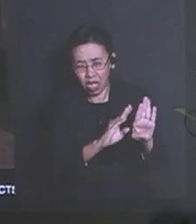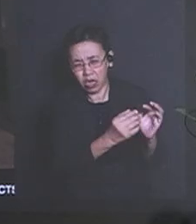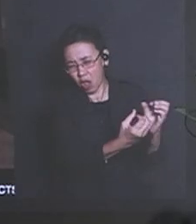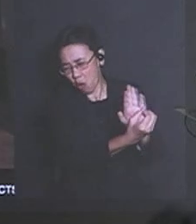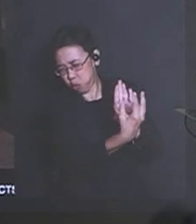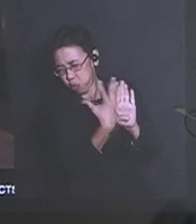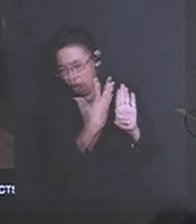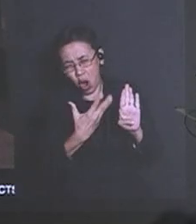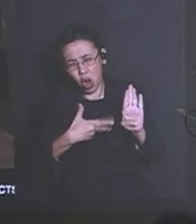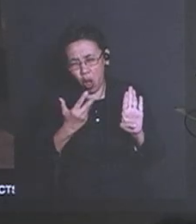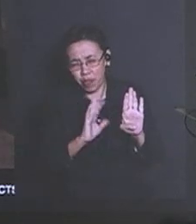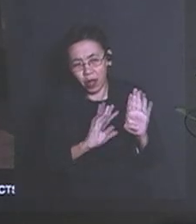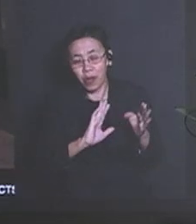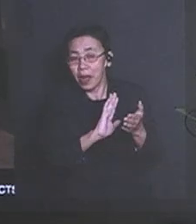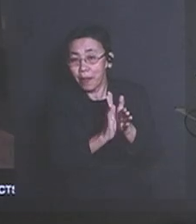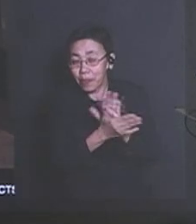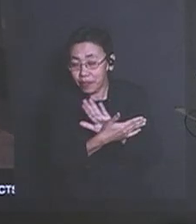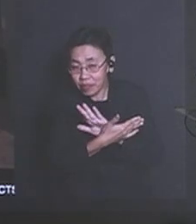can protect the heat better.